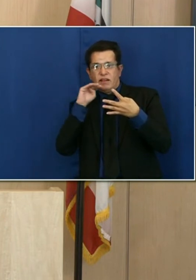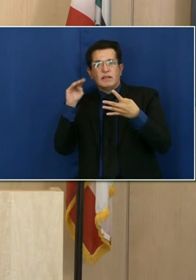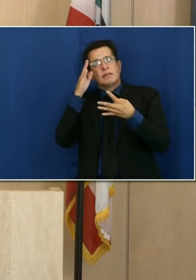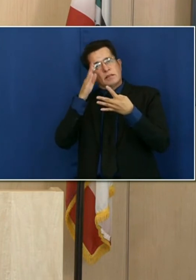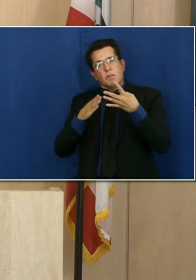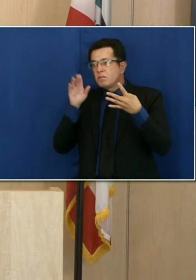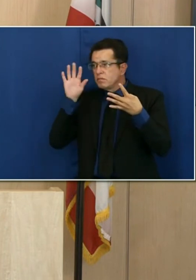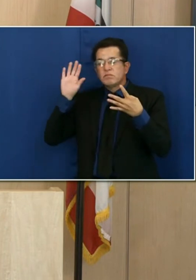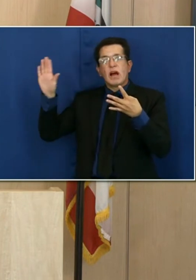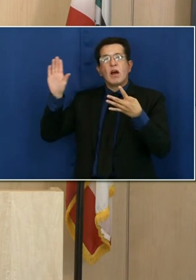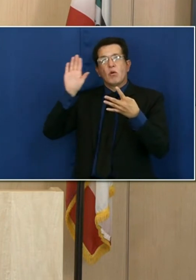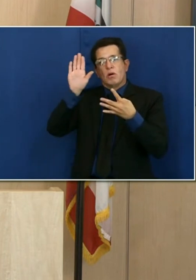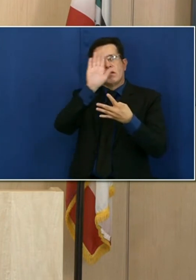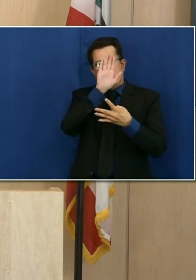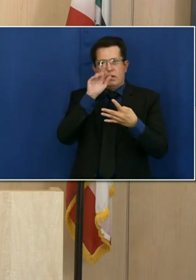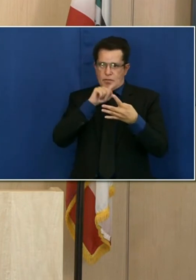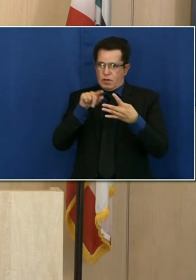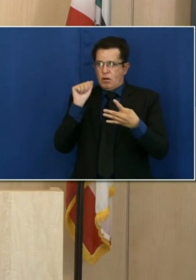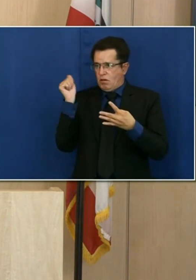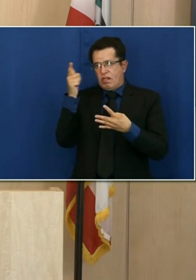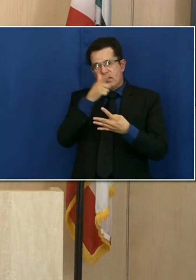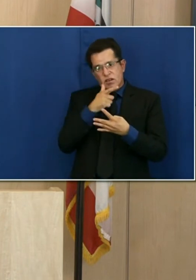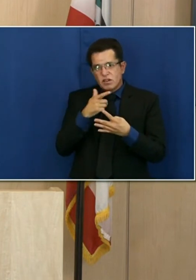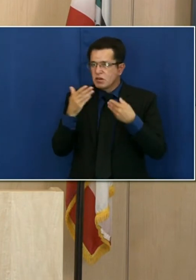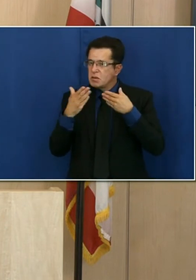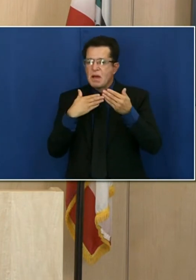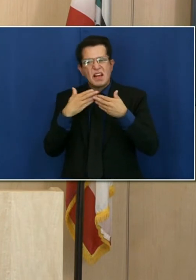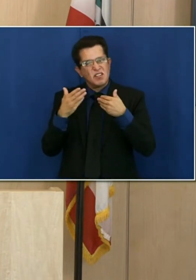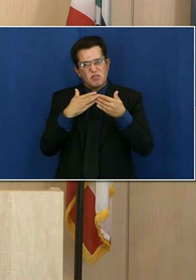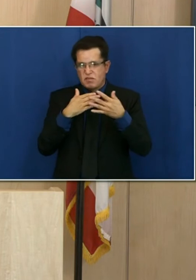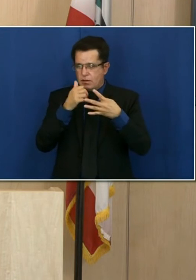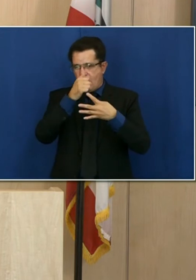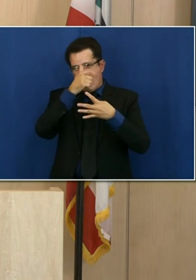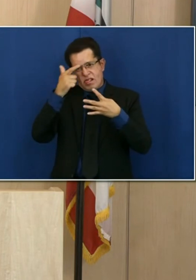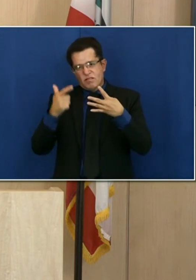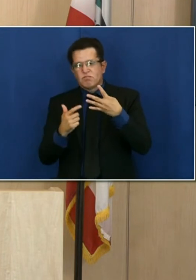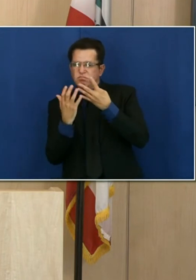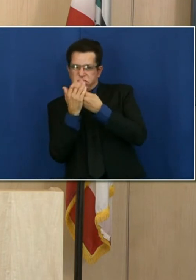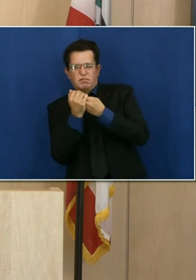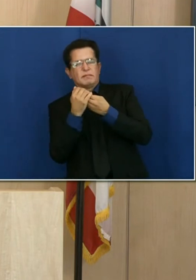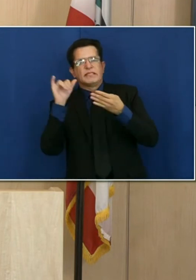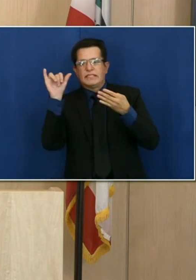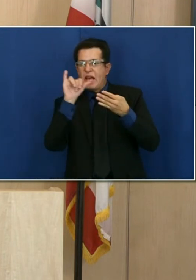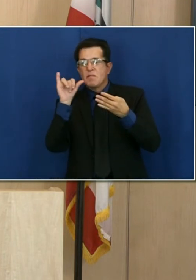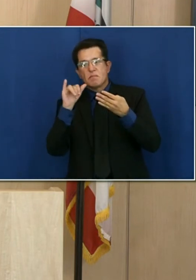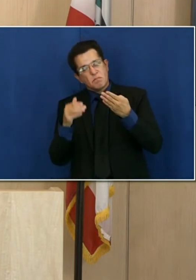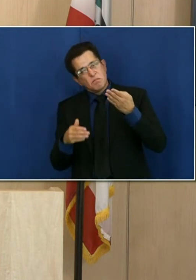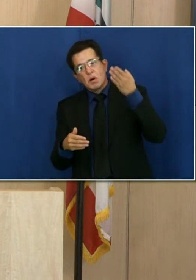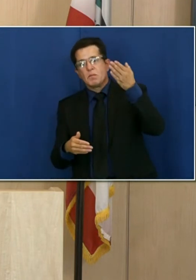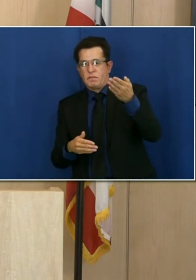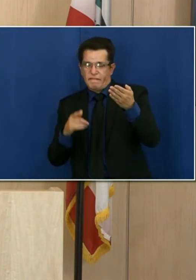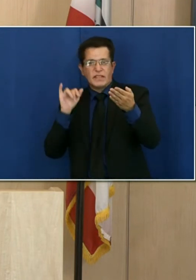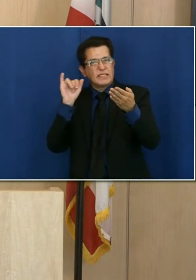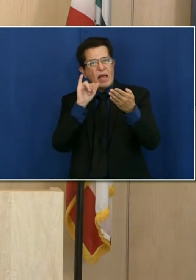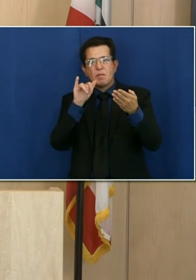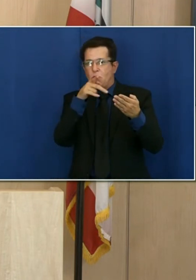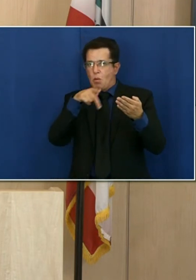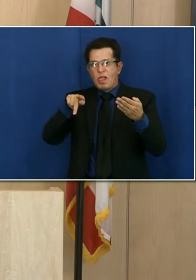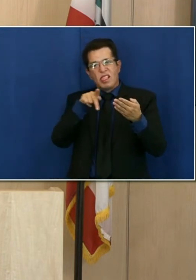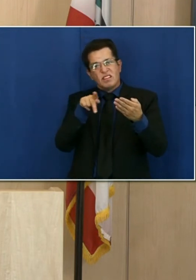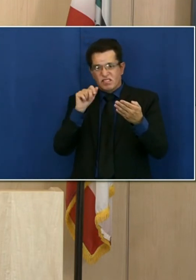tiers, act as if they are in a purple tier and operate under the guidance for that